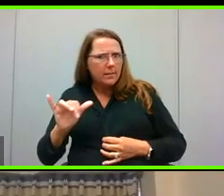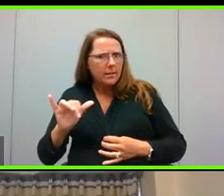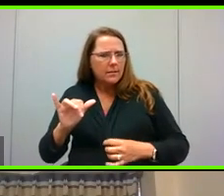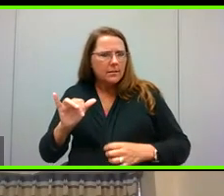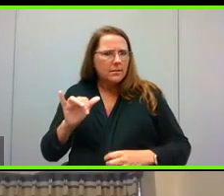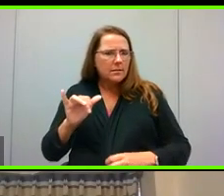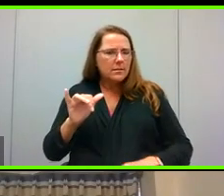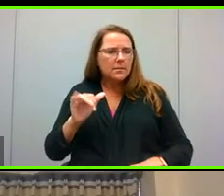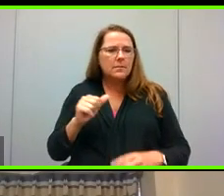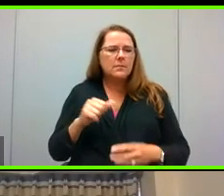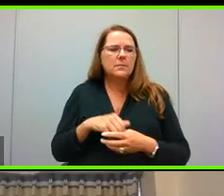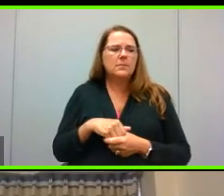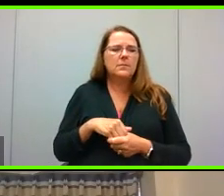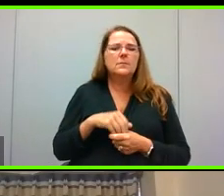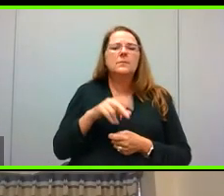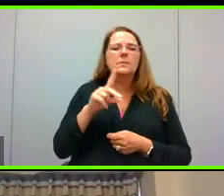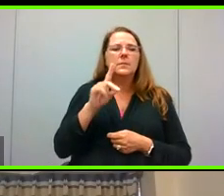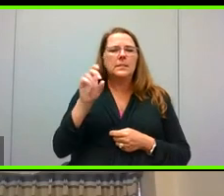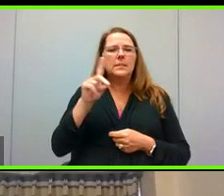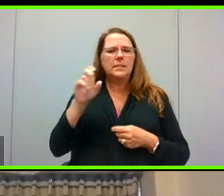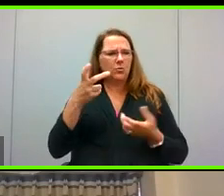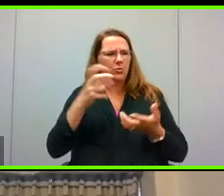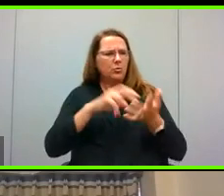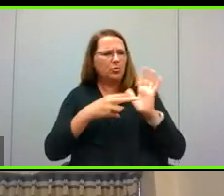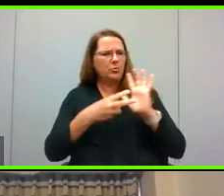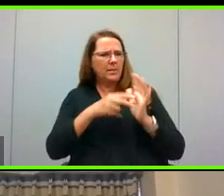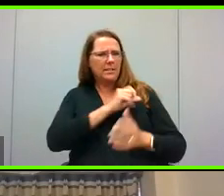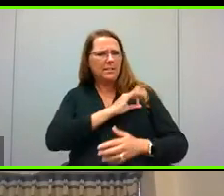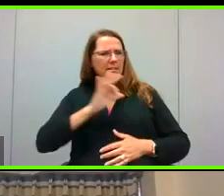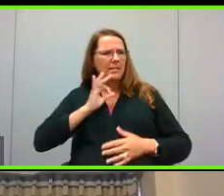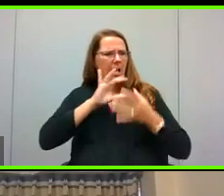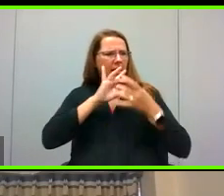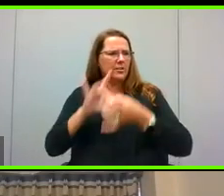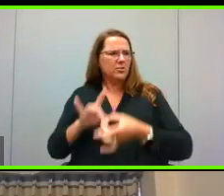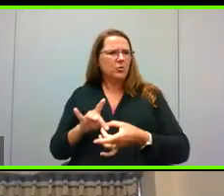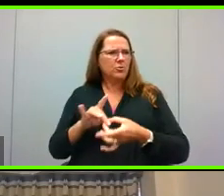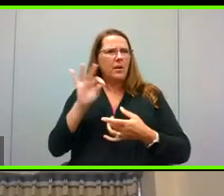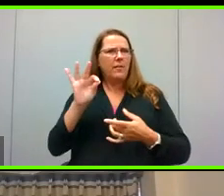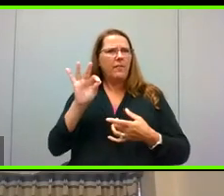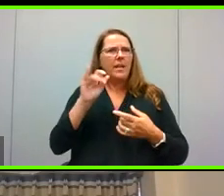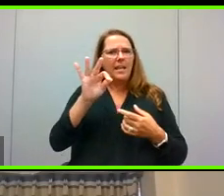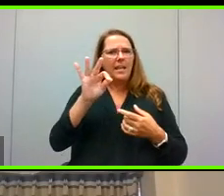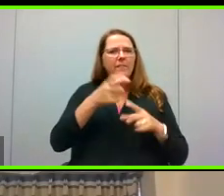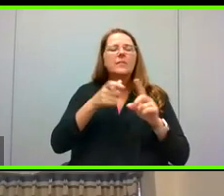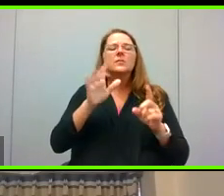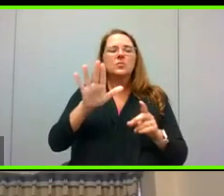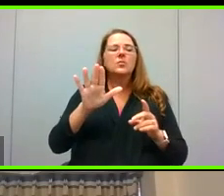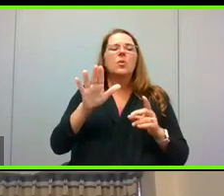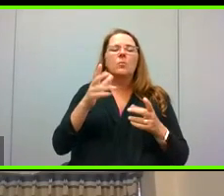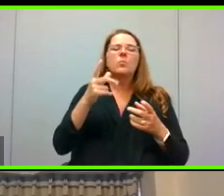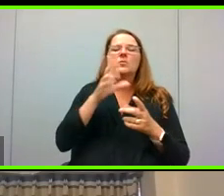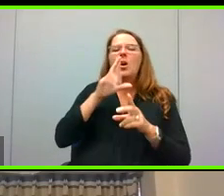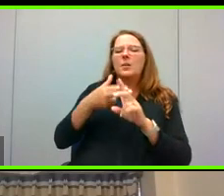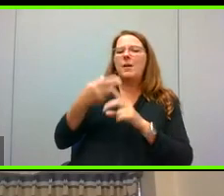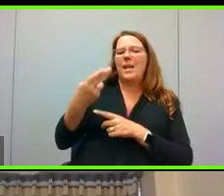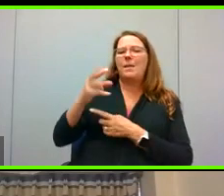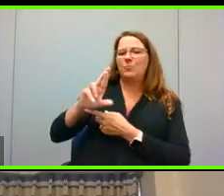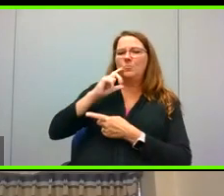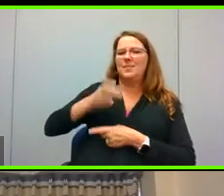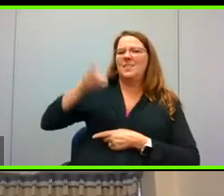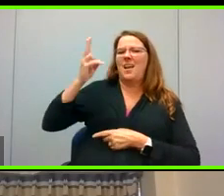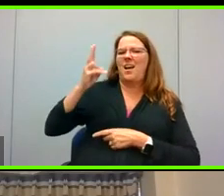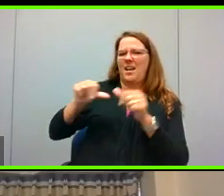Now, you mean staff in terms of if they're from, let's go with Hampton Roads, we know that's a high area right now. Are you talking about will